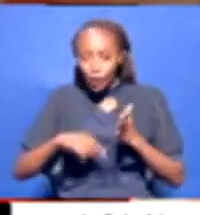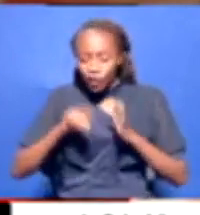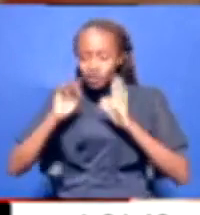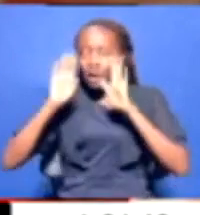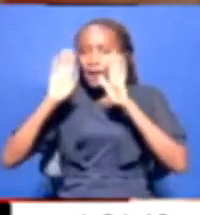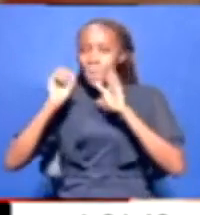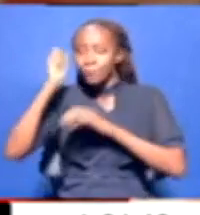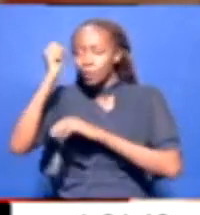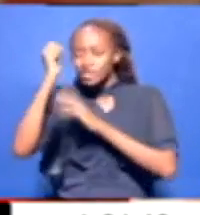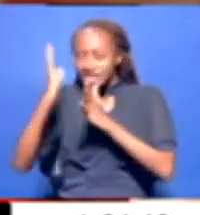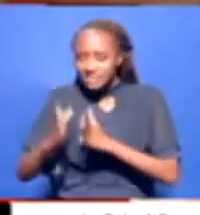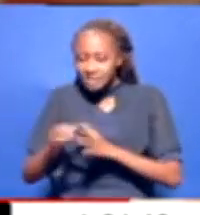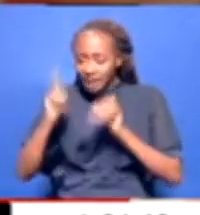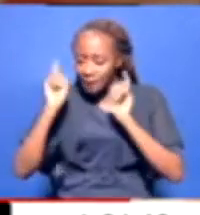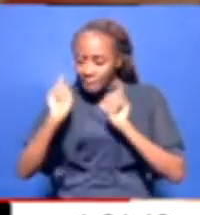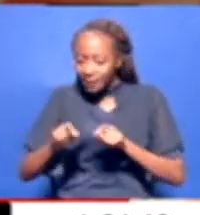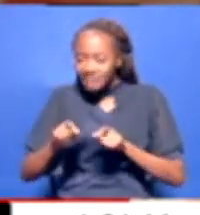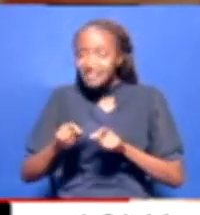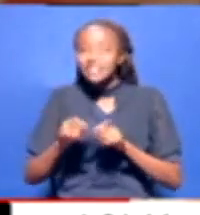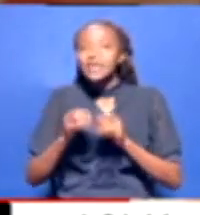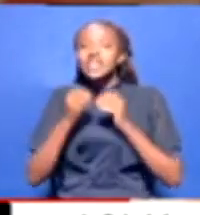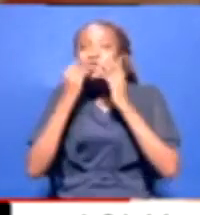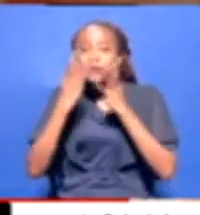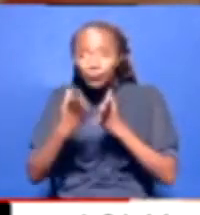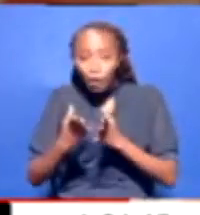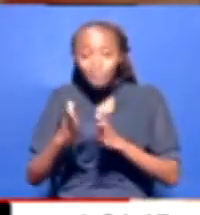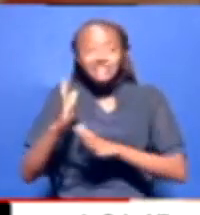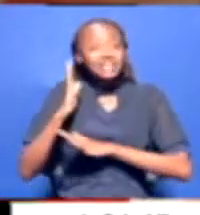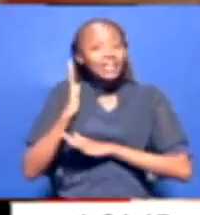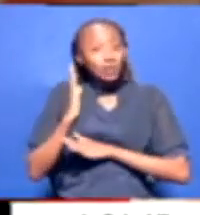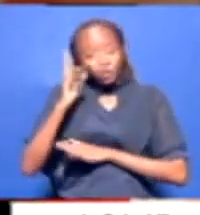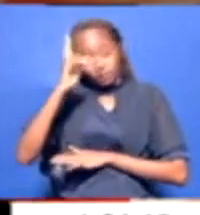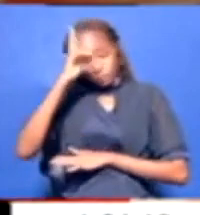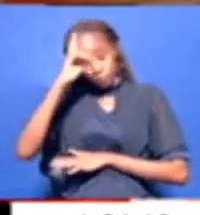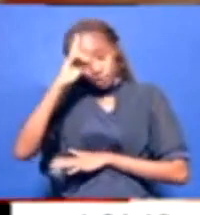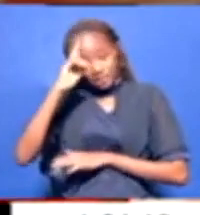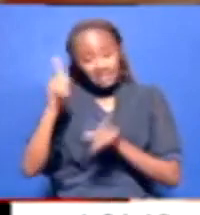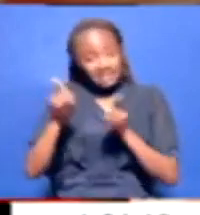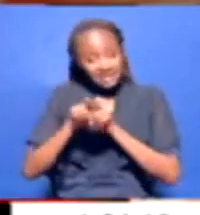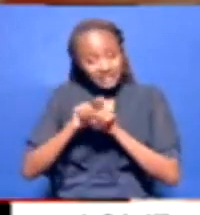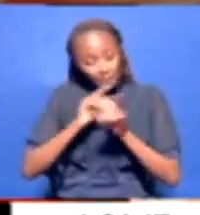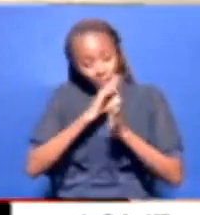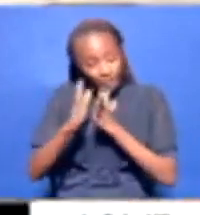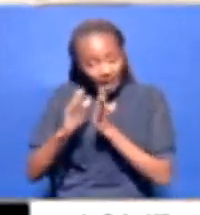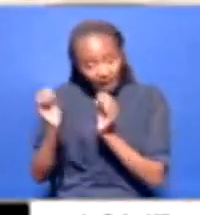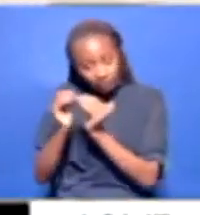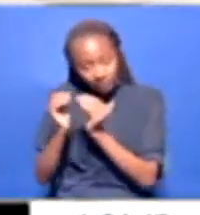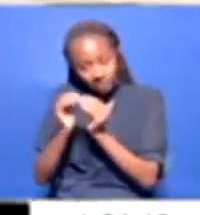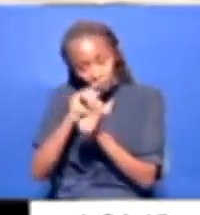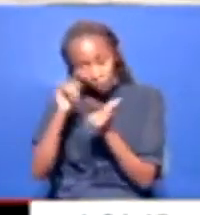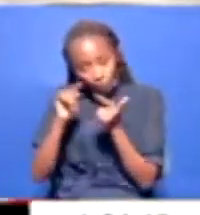Order Act and notify the security teams of any political meetings they are planning.